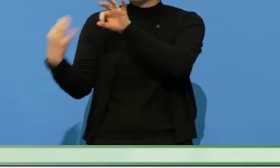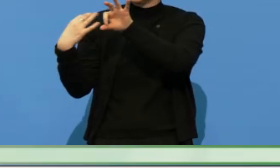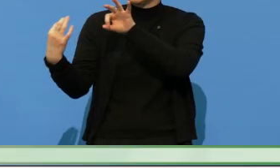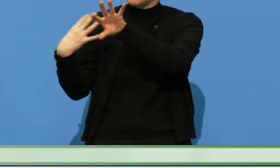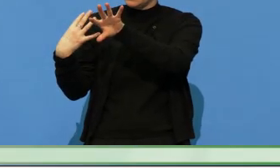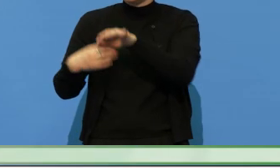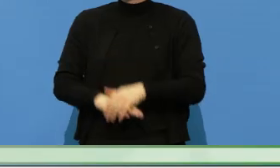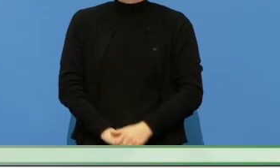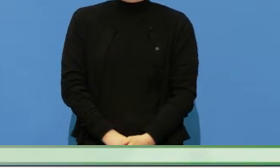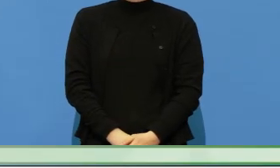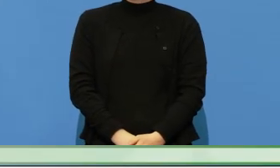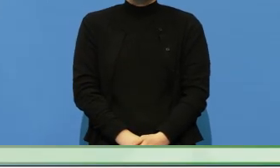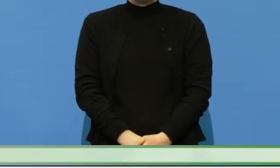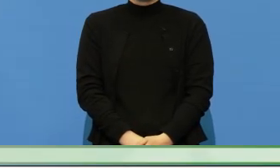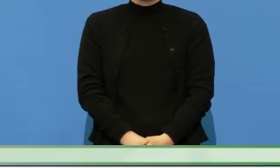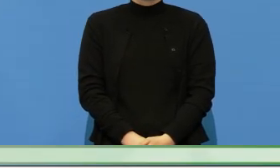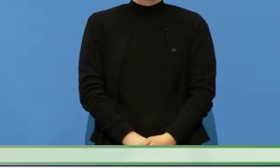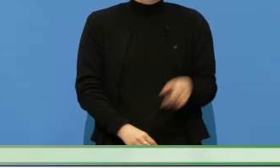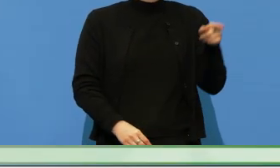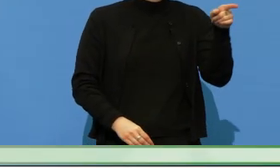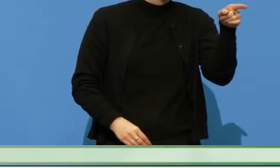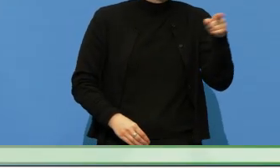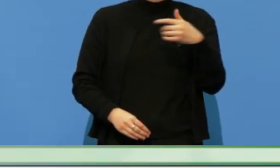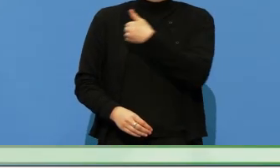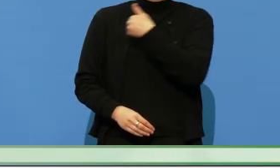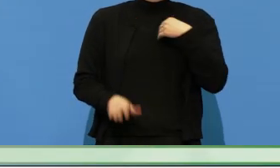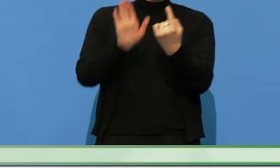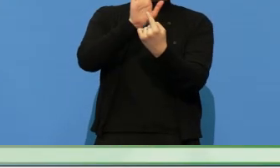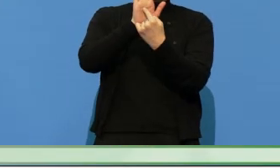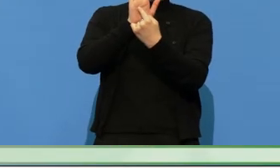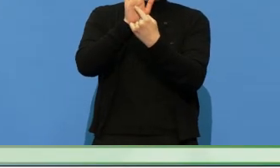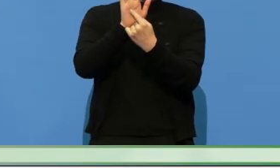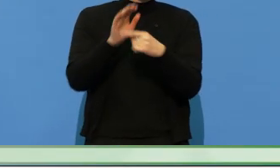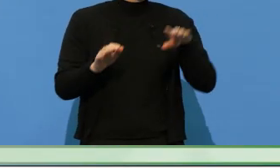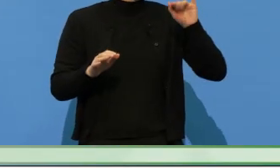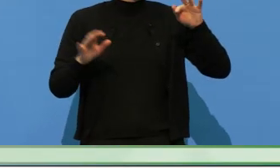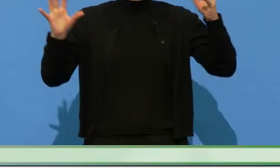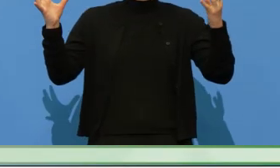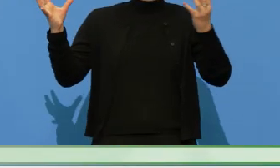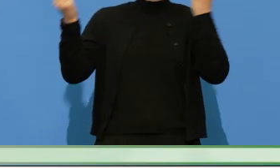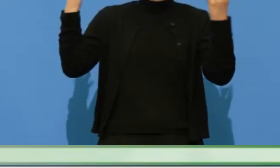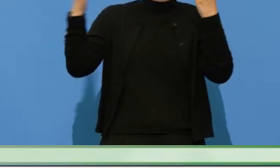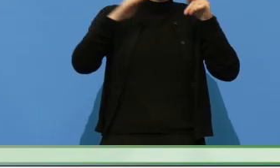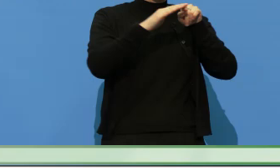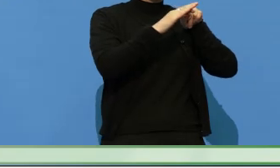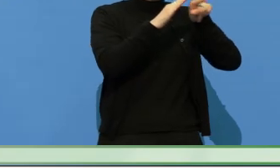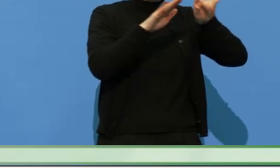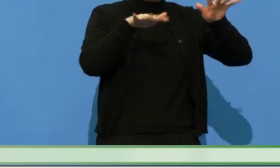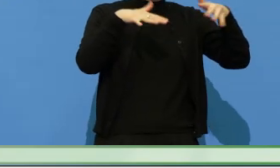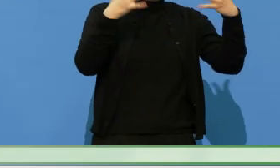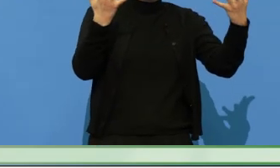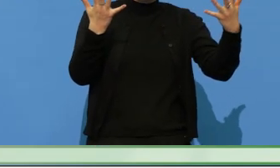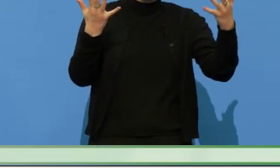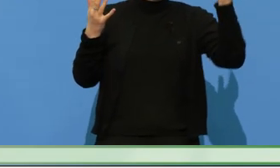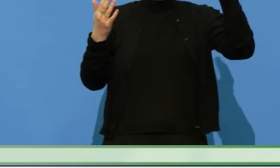specific information, for example, about evacuation of people with reduced mobility, or, for example, there is a need also